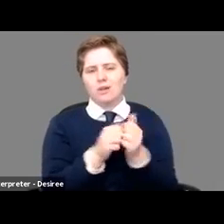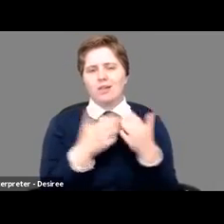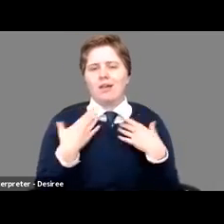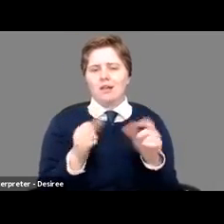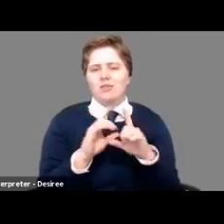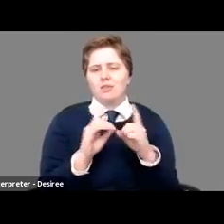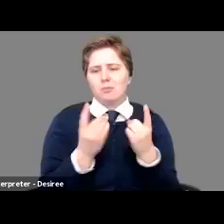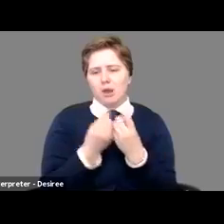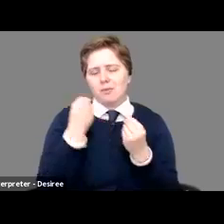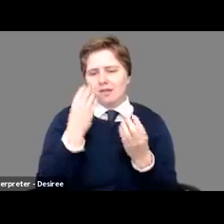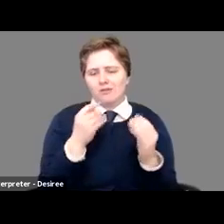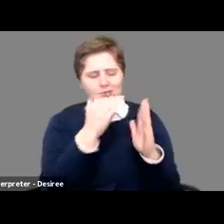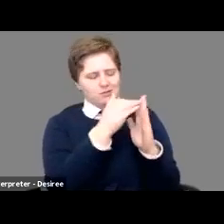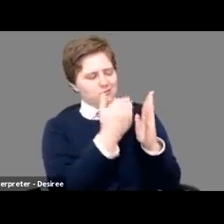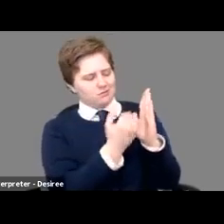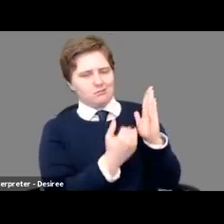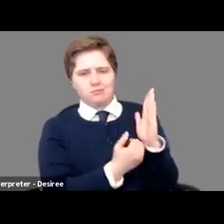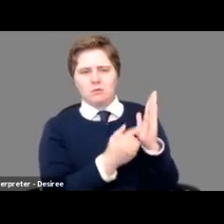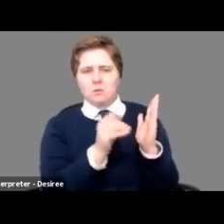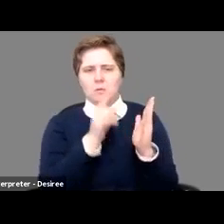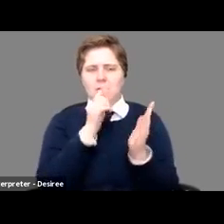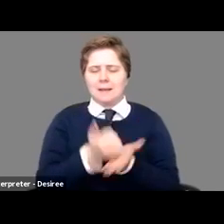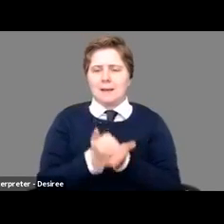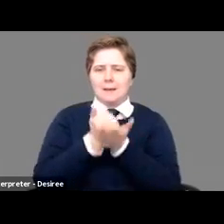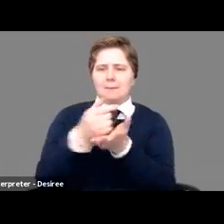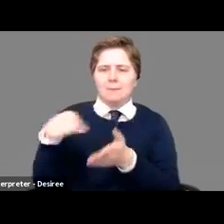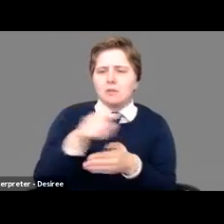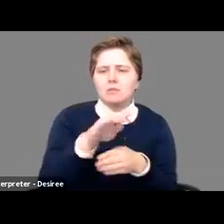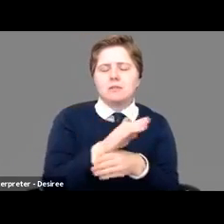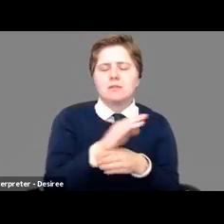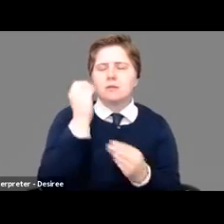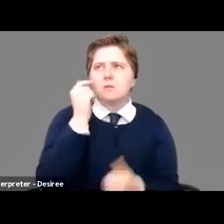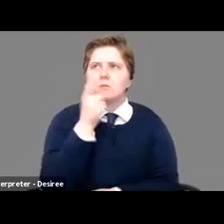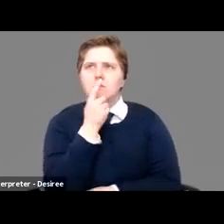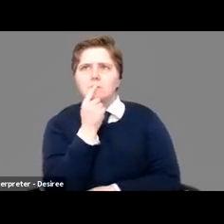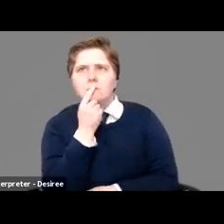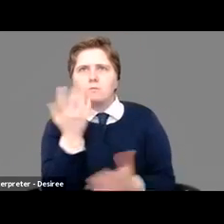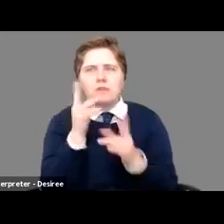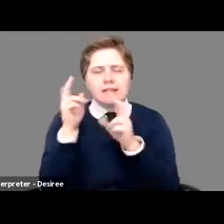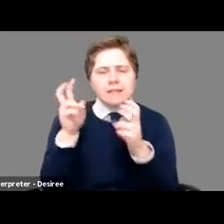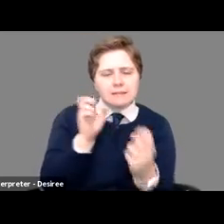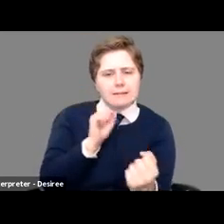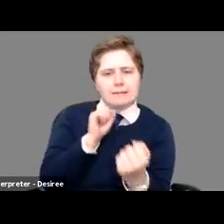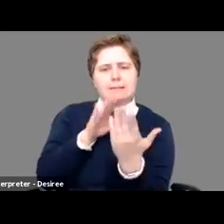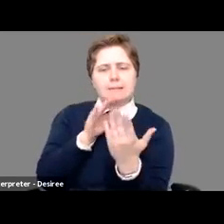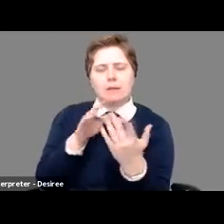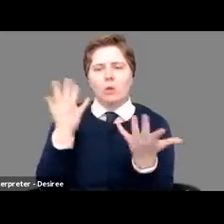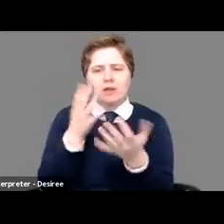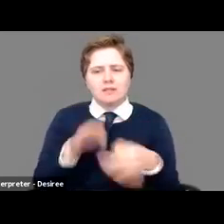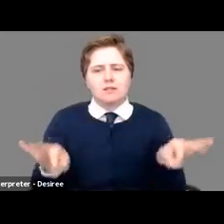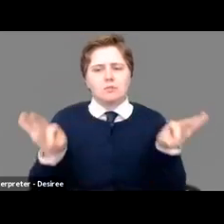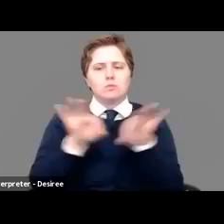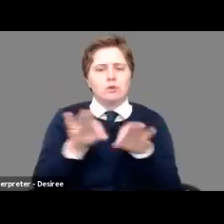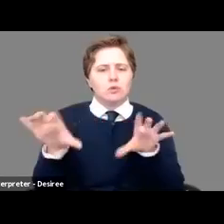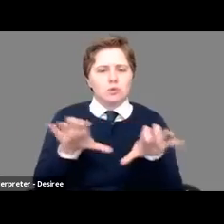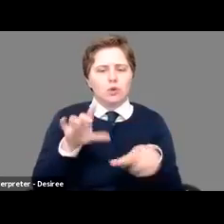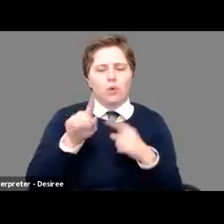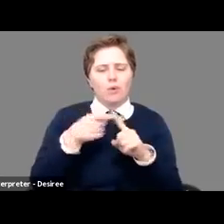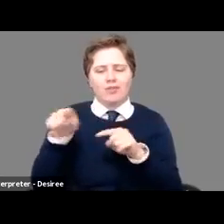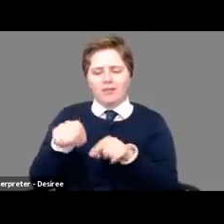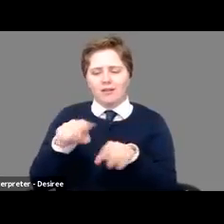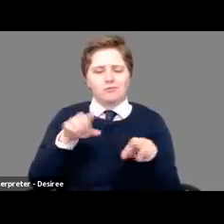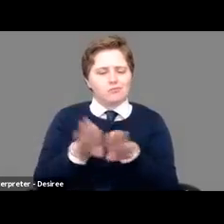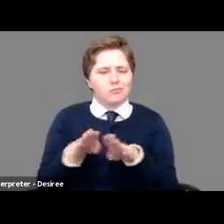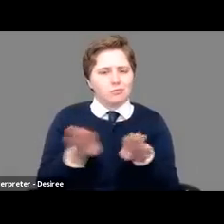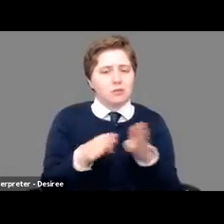department information to really help businesses start to think about the issues that will be important to them as they reopen. This